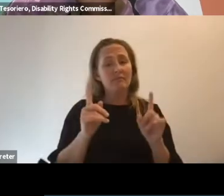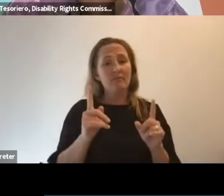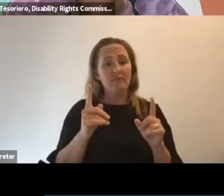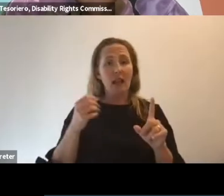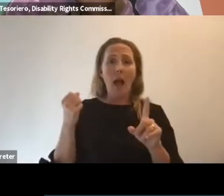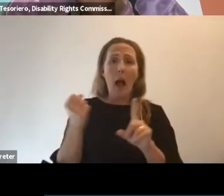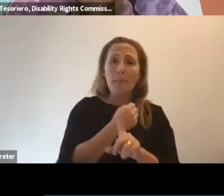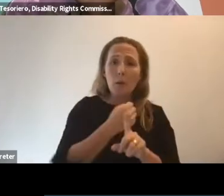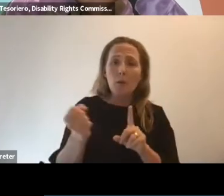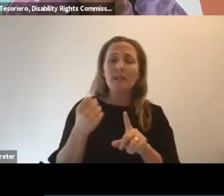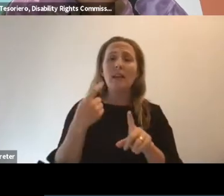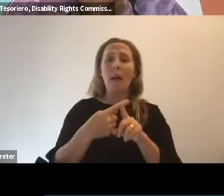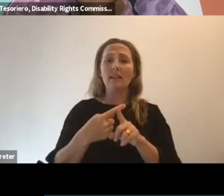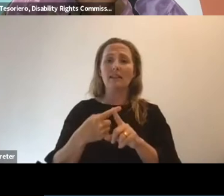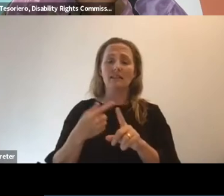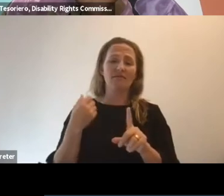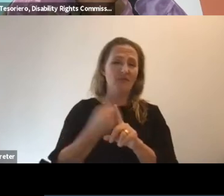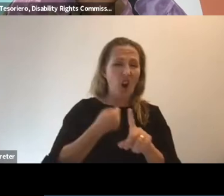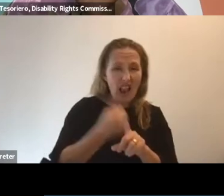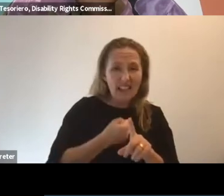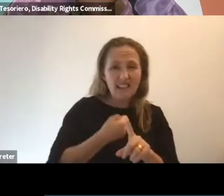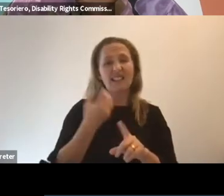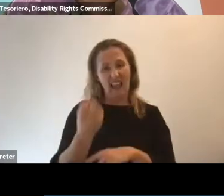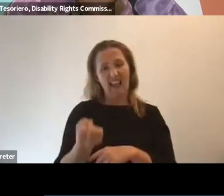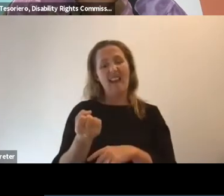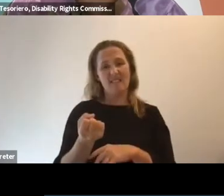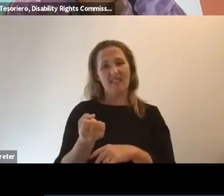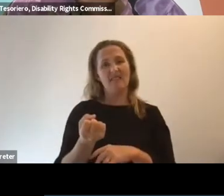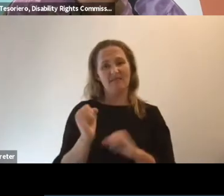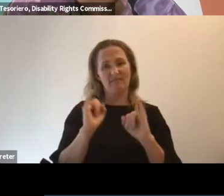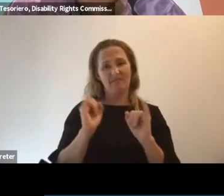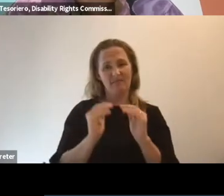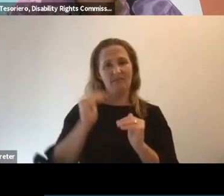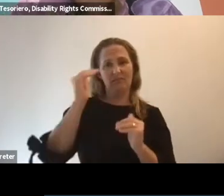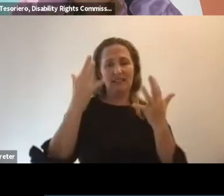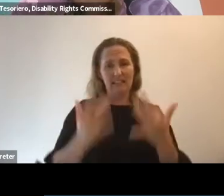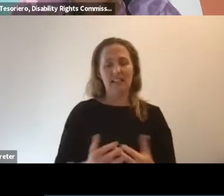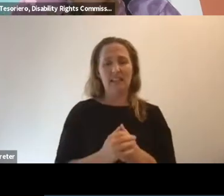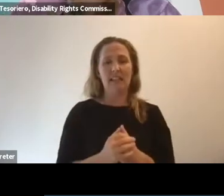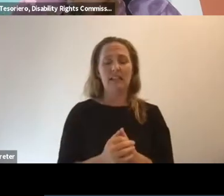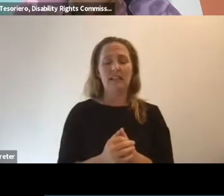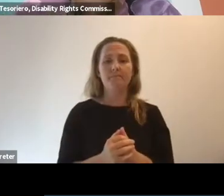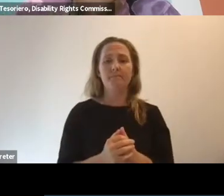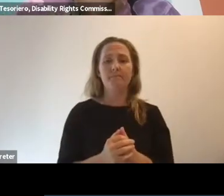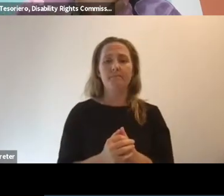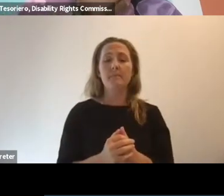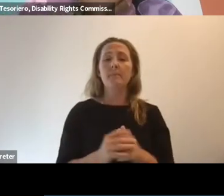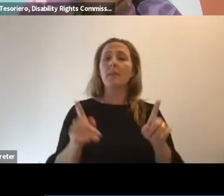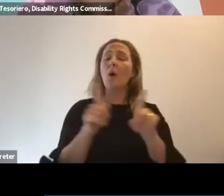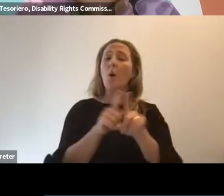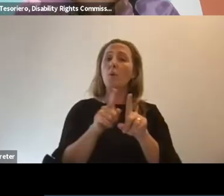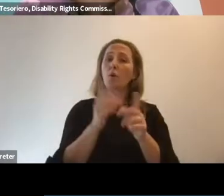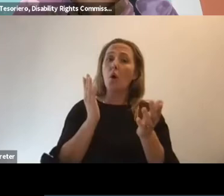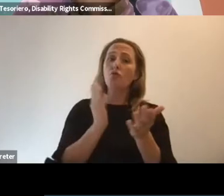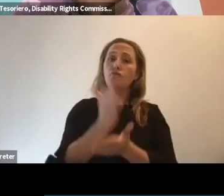but it doesn't end there. I could talk easily about the right to health, and research